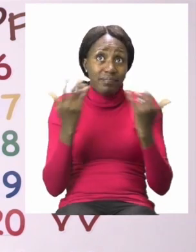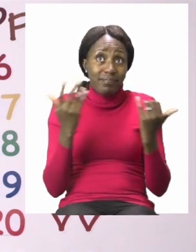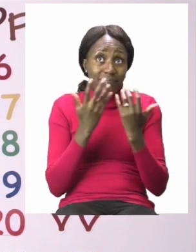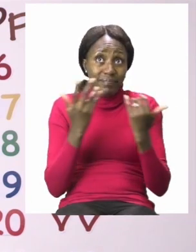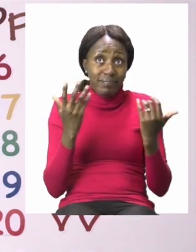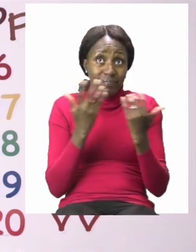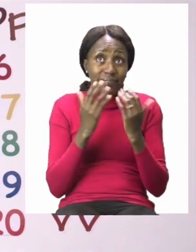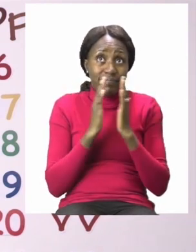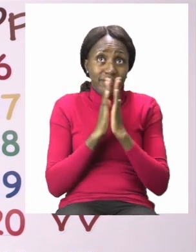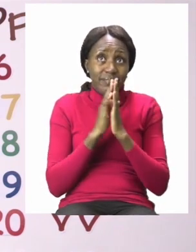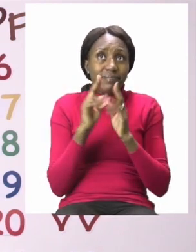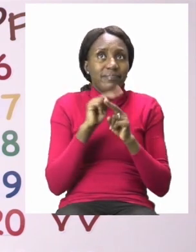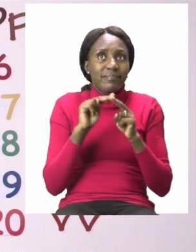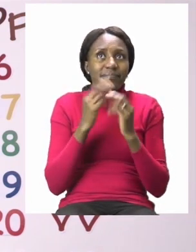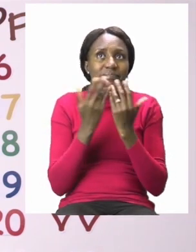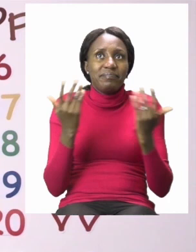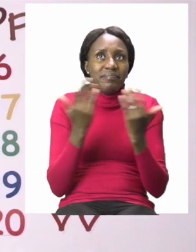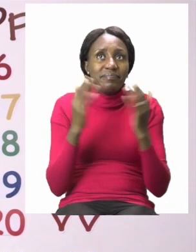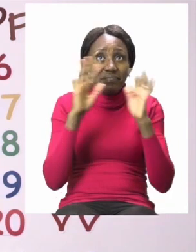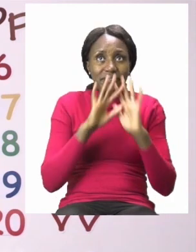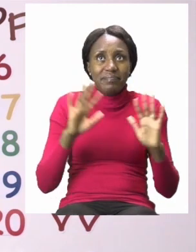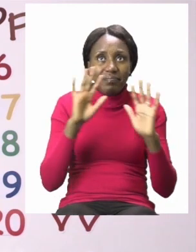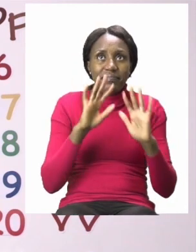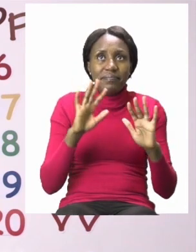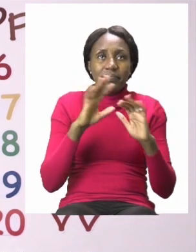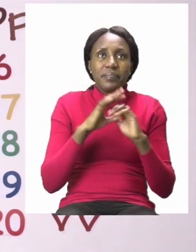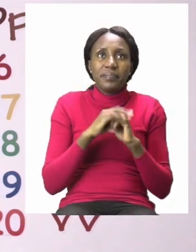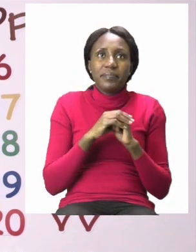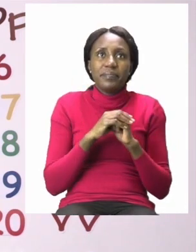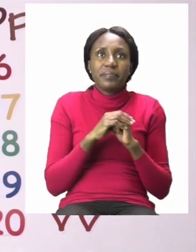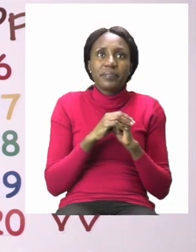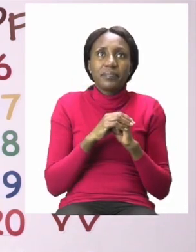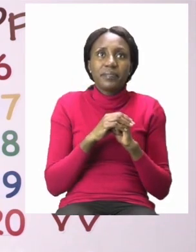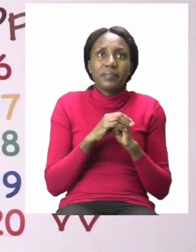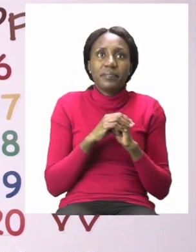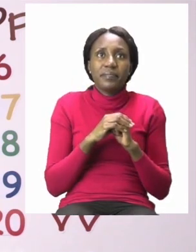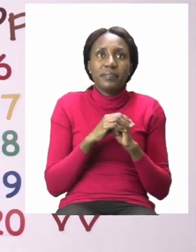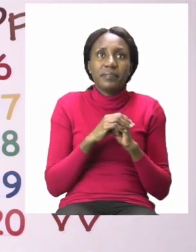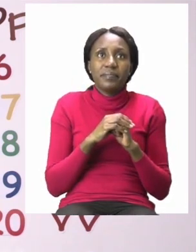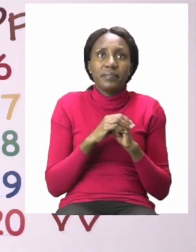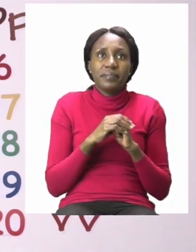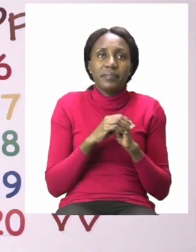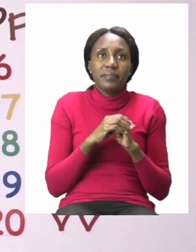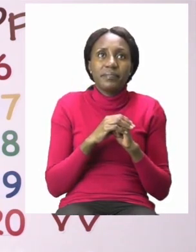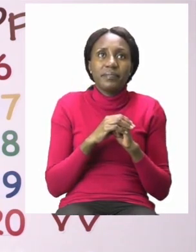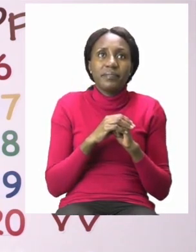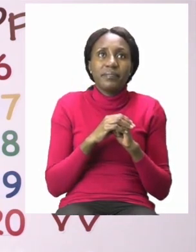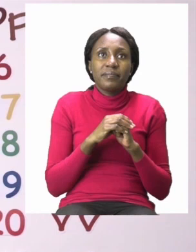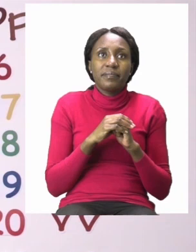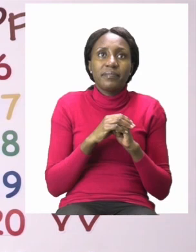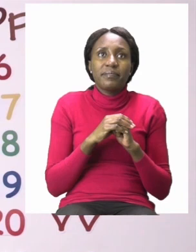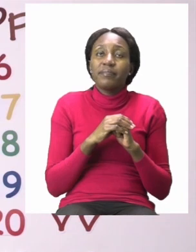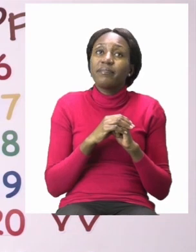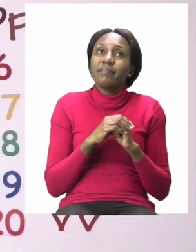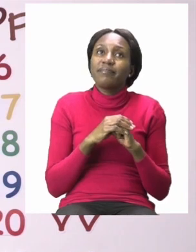to use your green color. And make sure when you circle, you don't touch any other numbers. Now